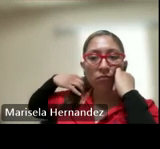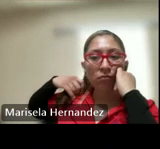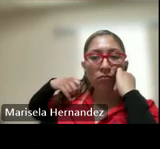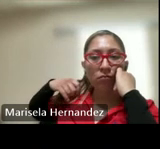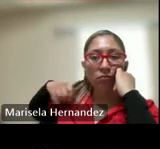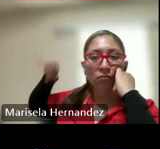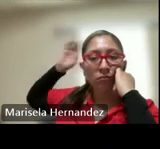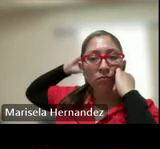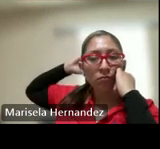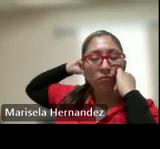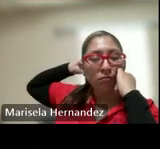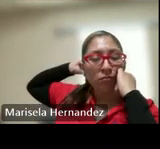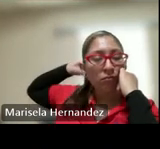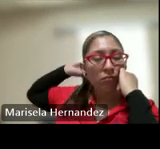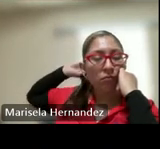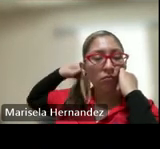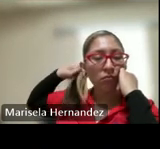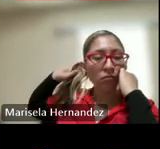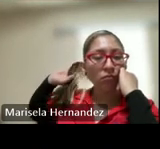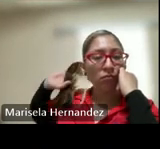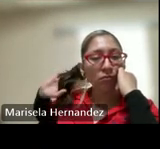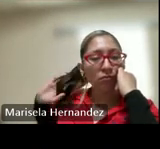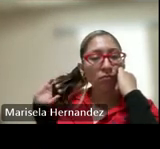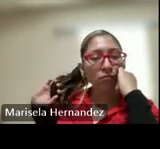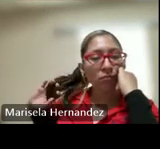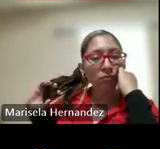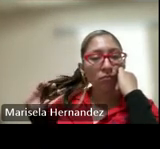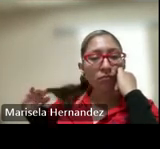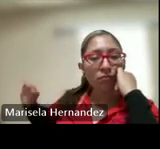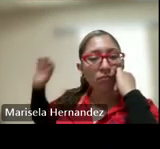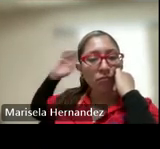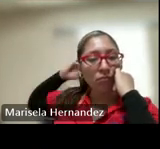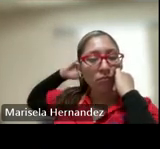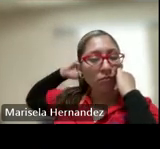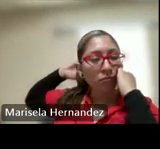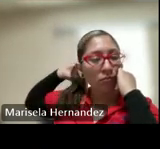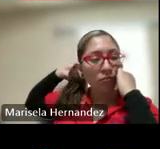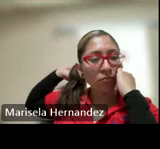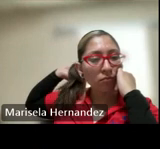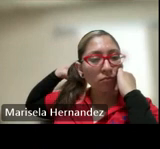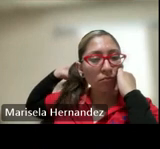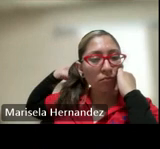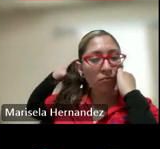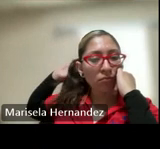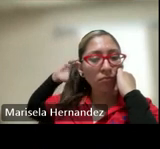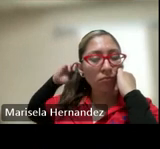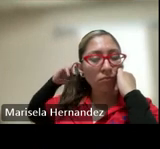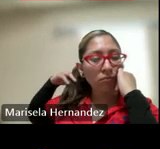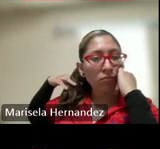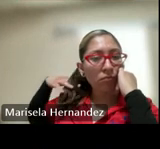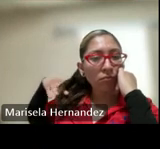I would say is, first of all, I think it's really striking that with the Biden administration, like the Obama administration,